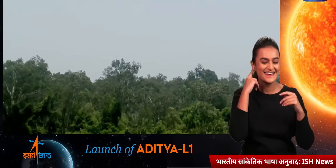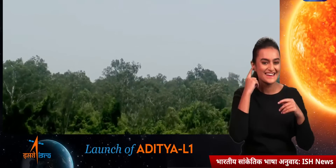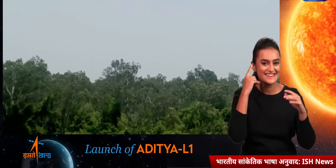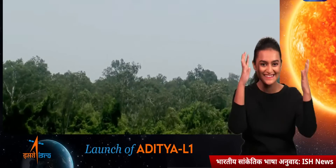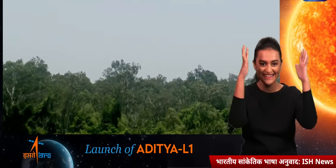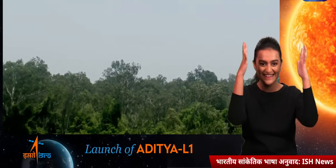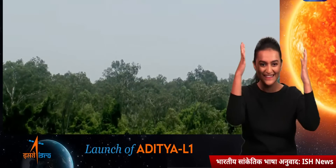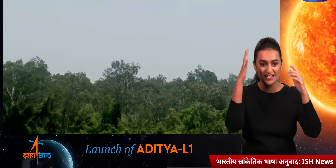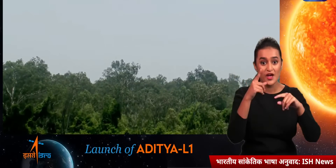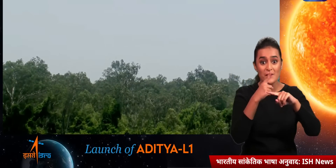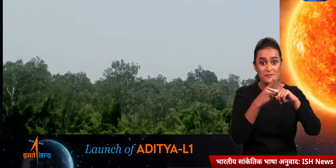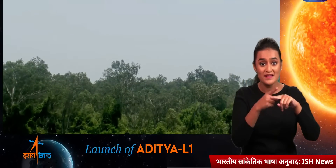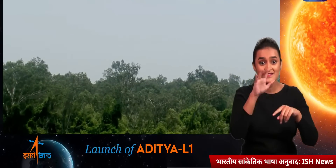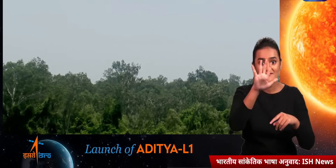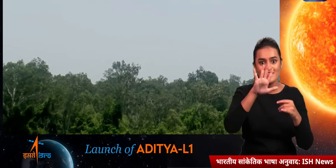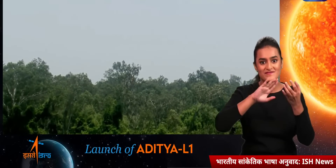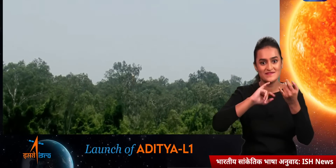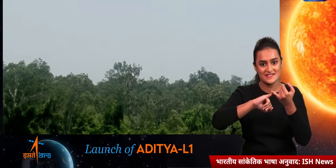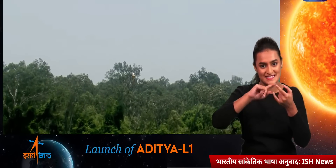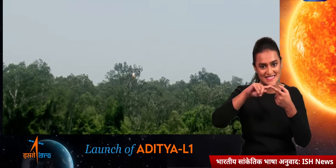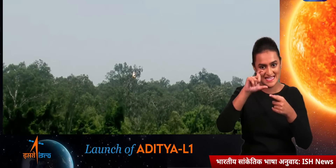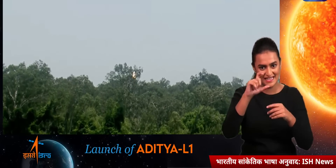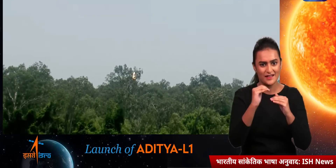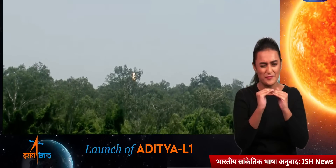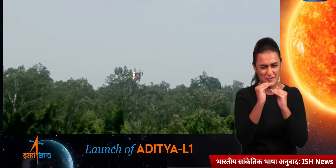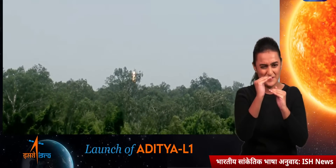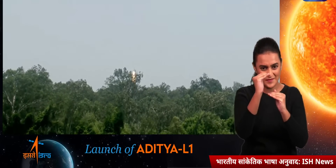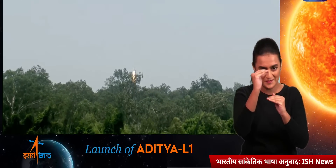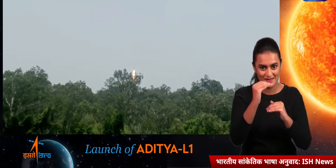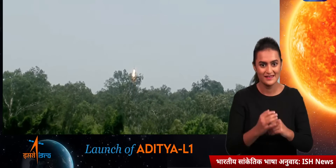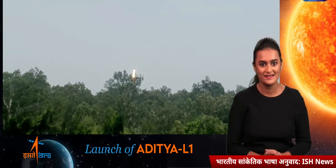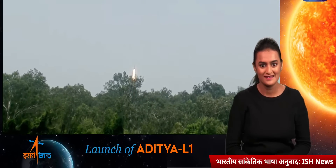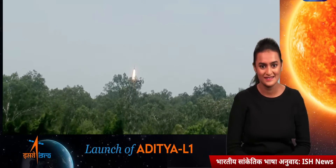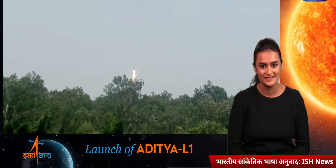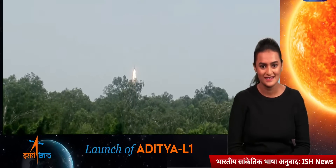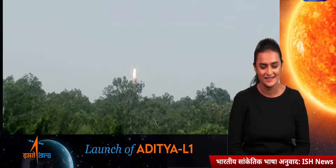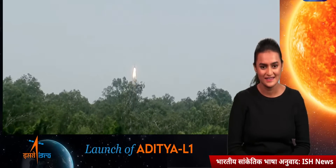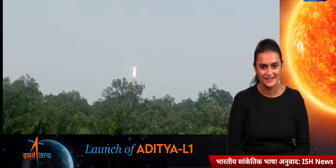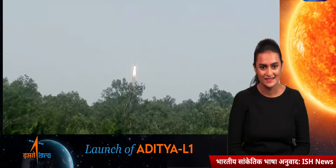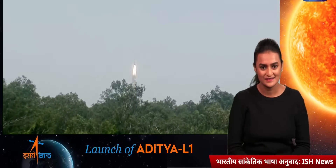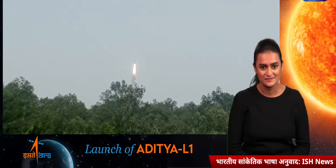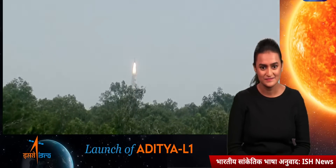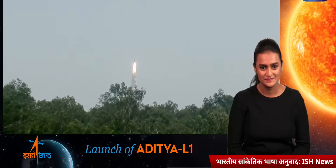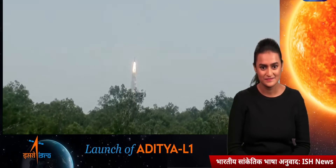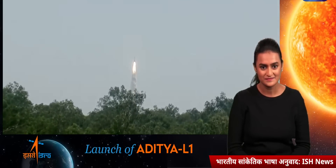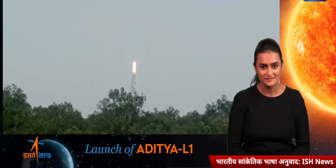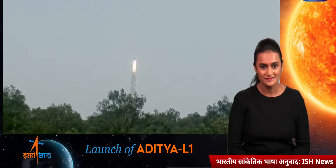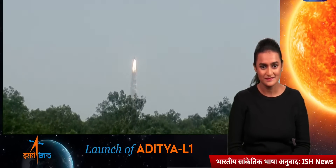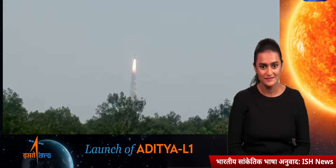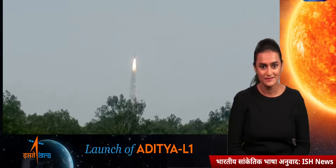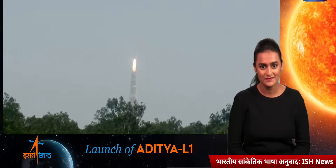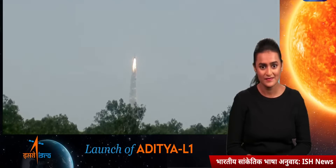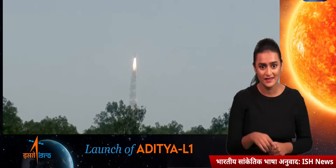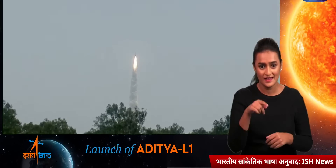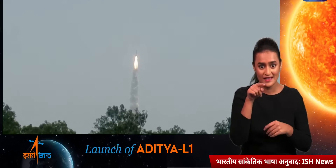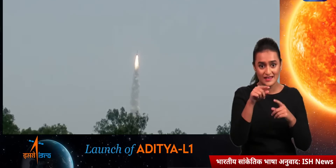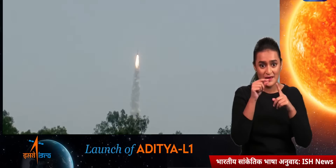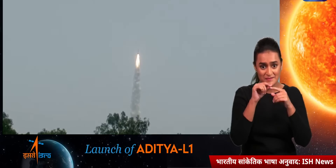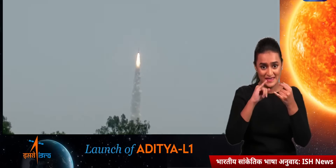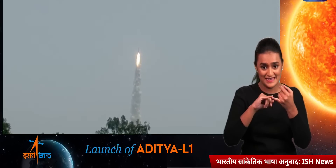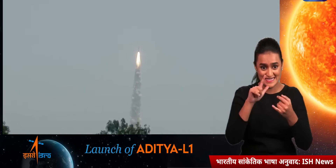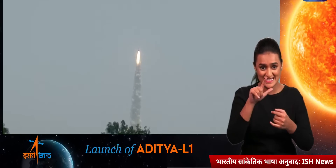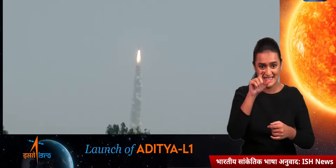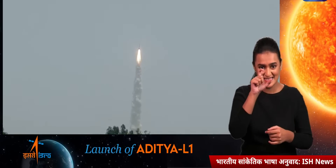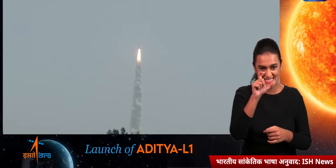seconds. Lift off normal. P1 tracking. P3 tracking. Magnificent liftoff of PSLV C-57 with